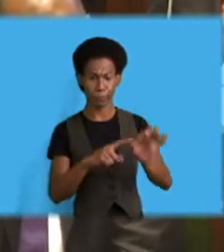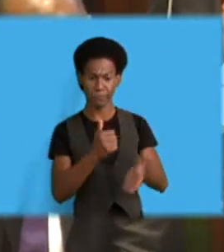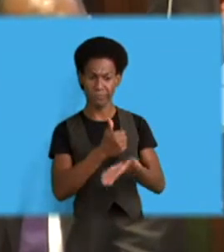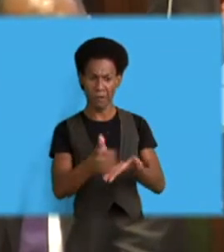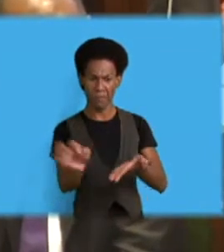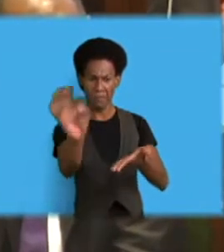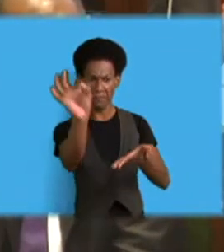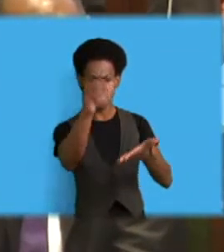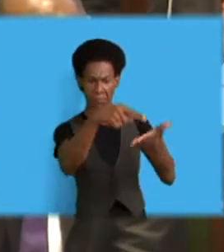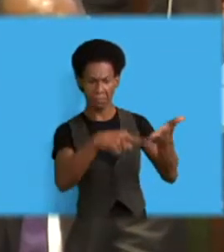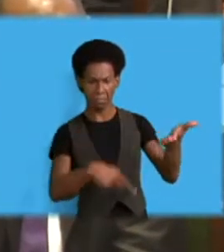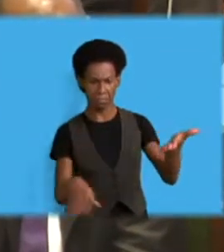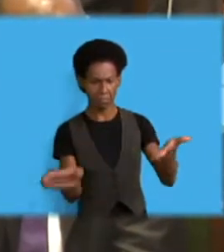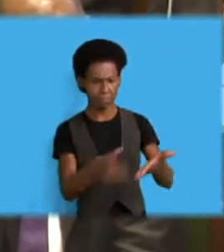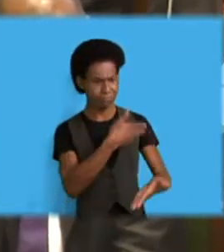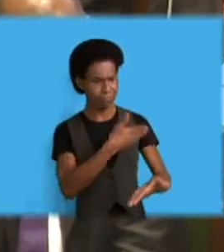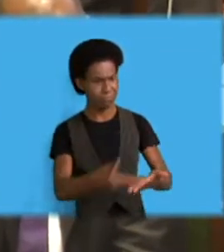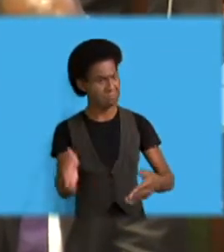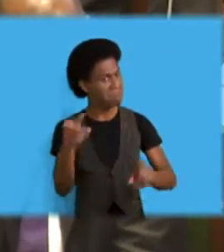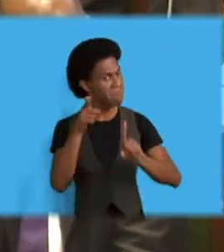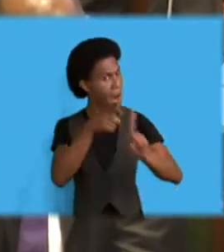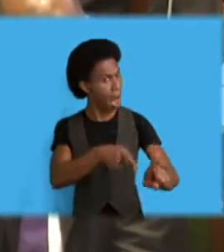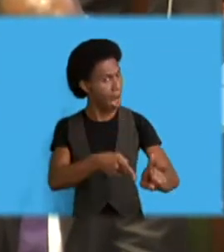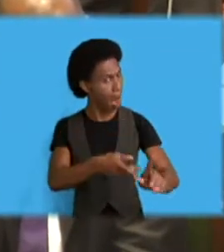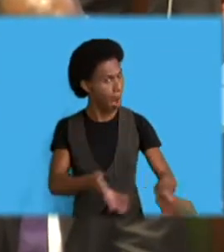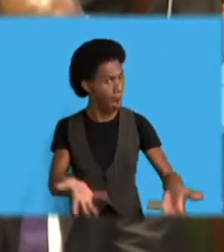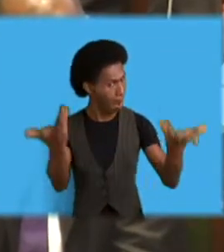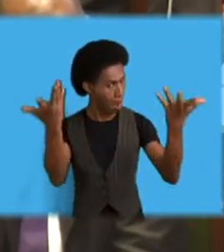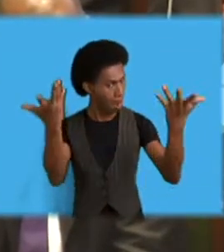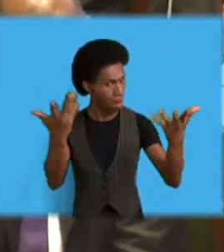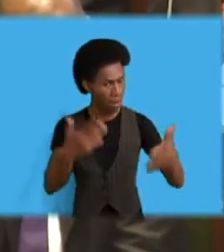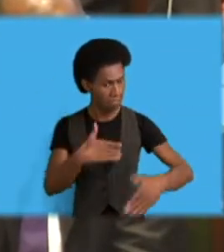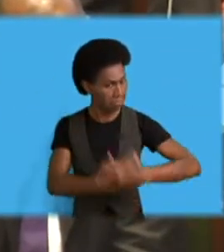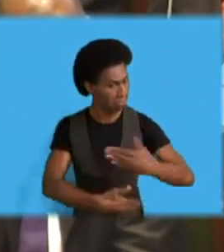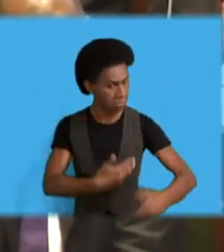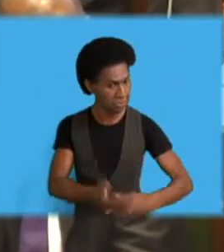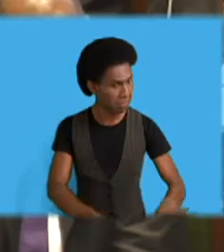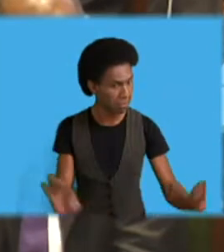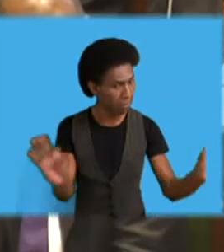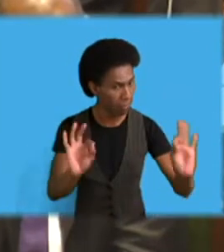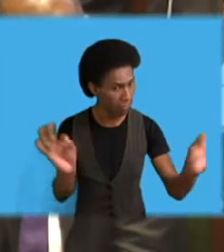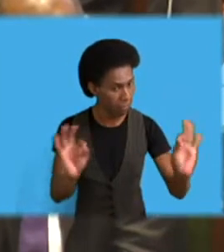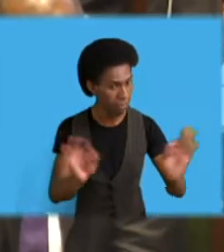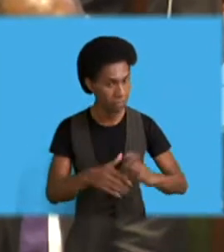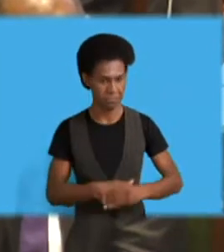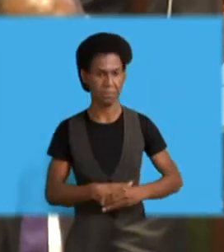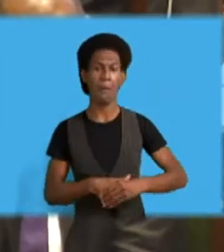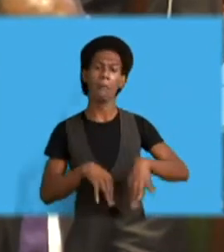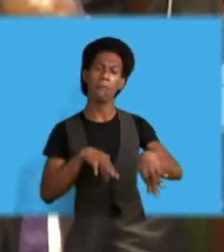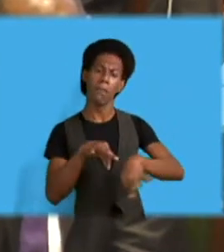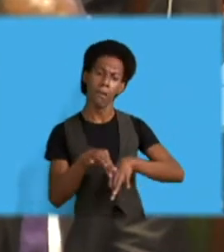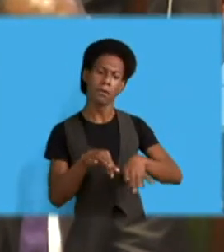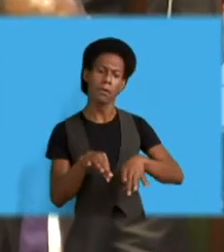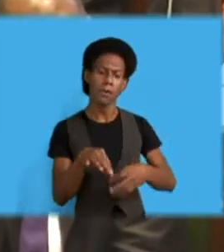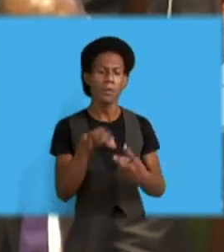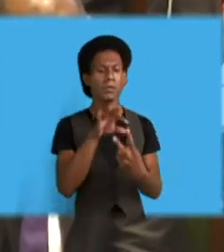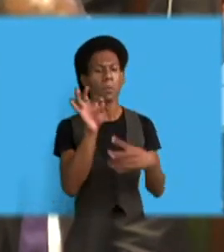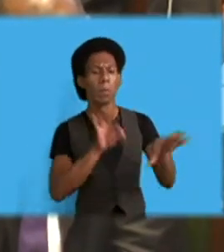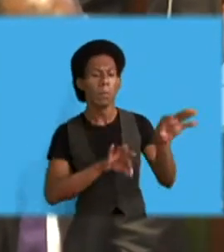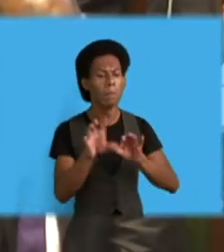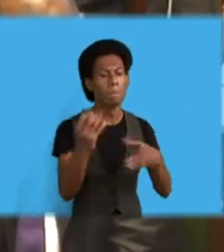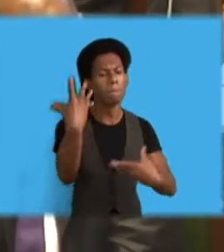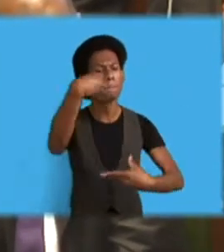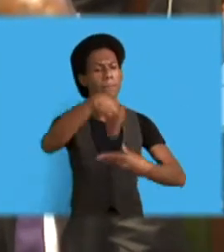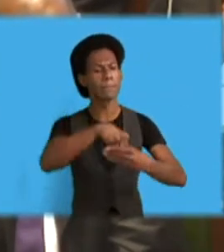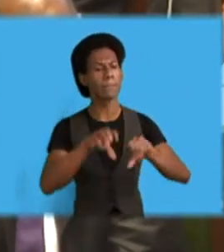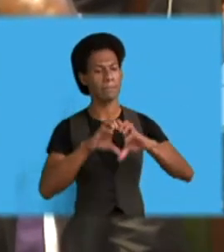procedures, instituting selected investigations upon school management. Mr. Deputy Speaker, would do agree to lend the support